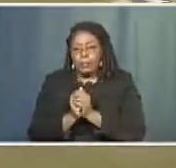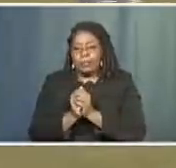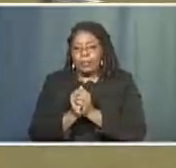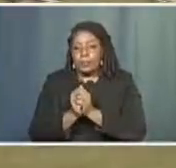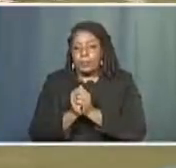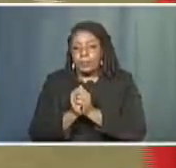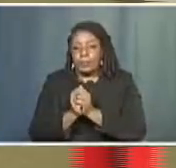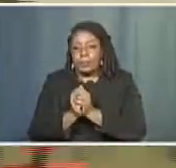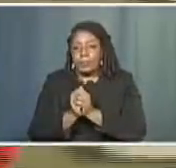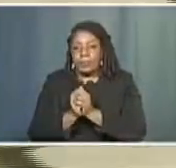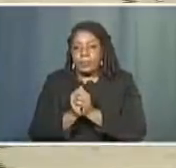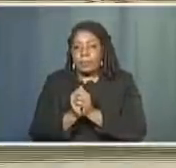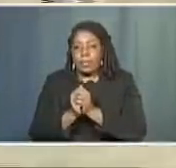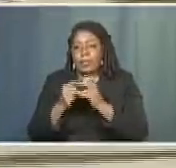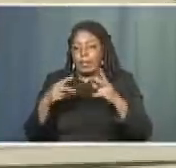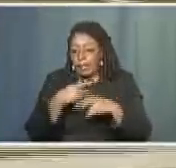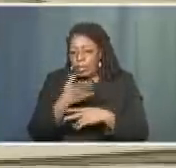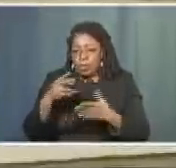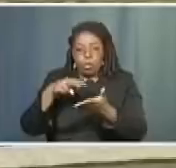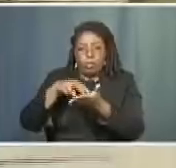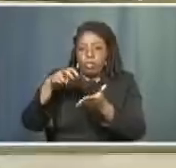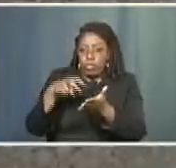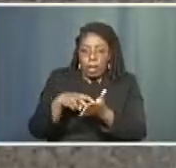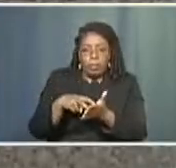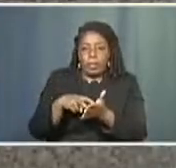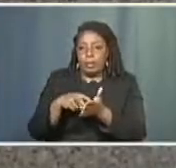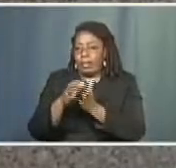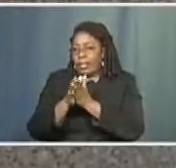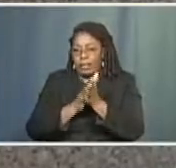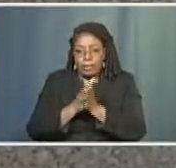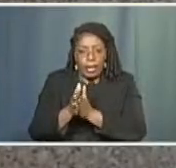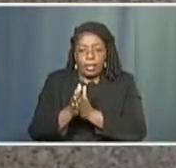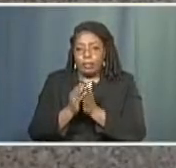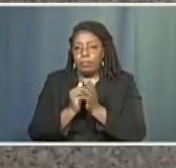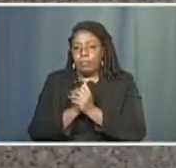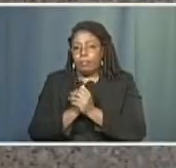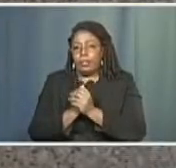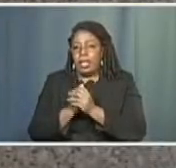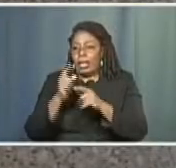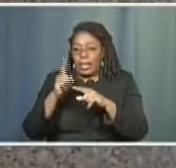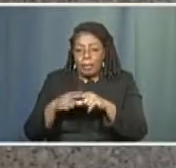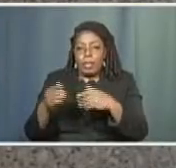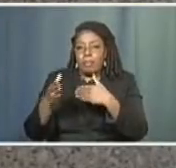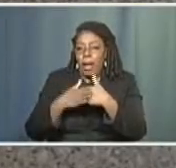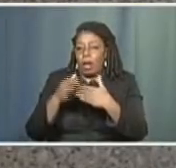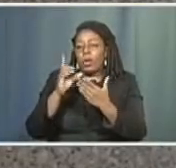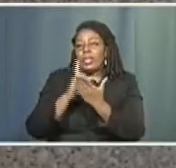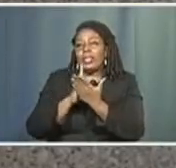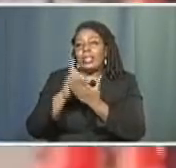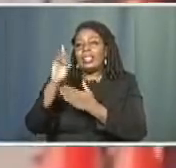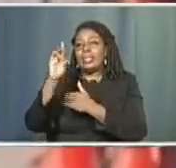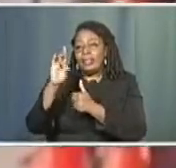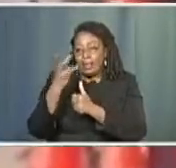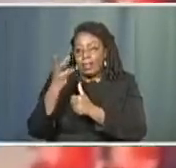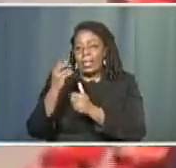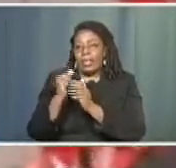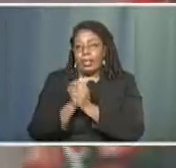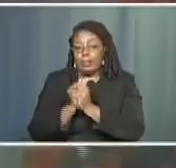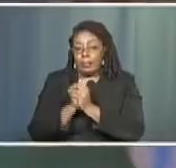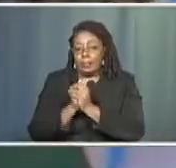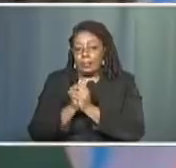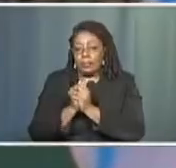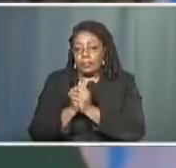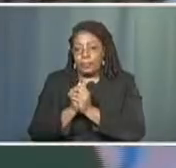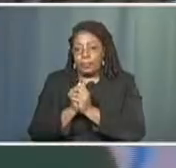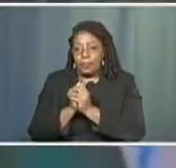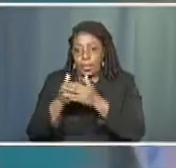was? Quite a bit of jumping around and excitement. Can't wait to be back on the 17th. Thank you so much. Executive